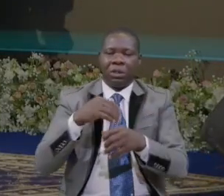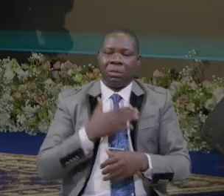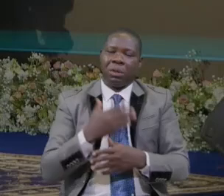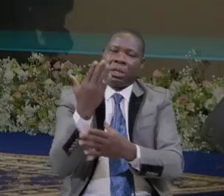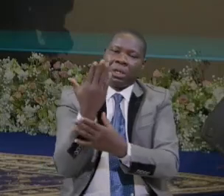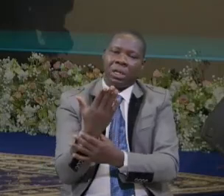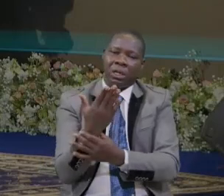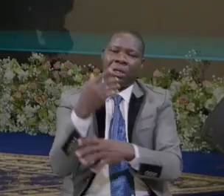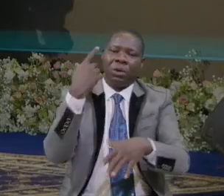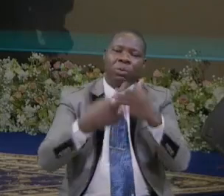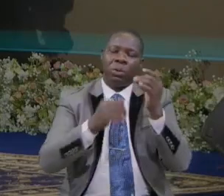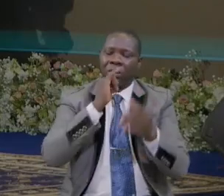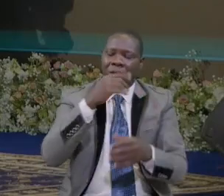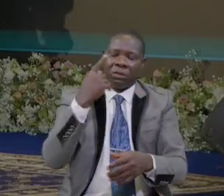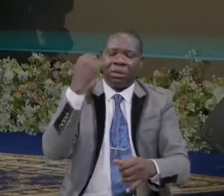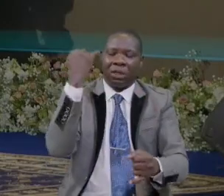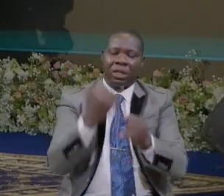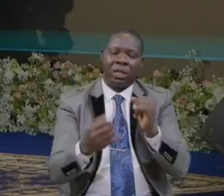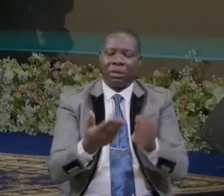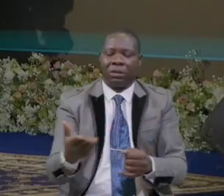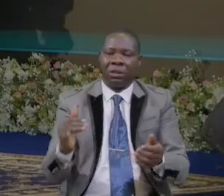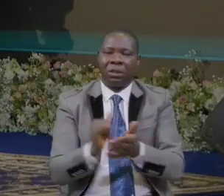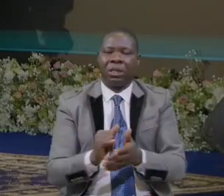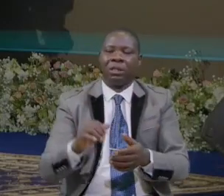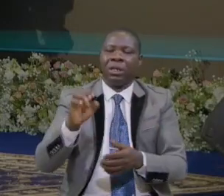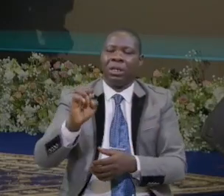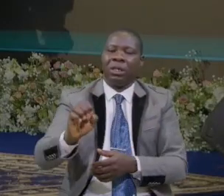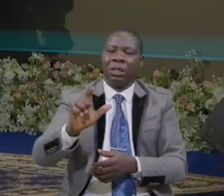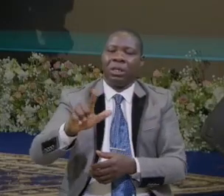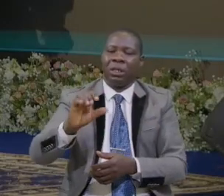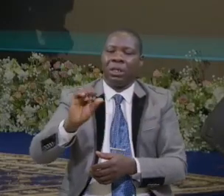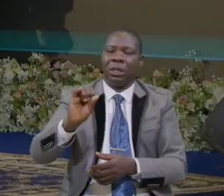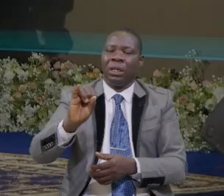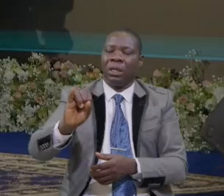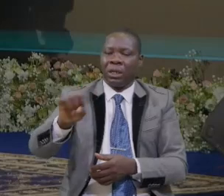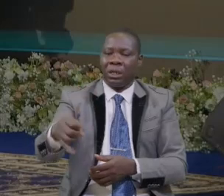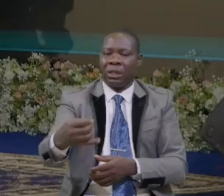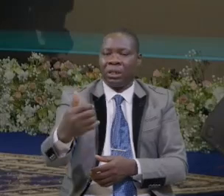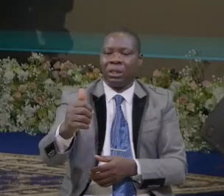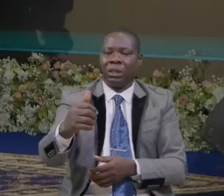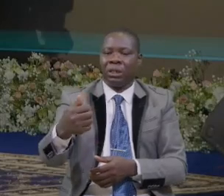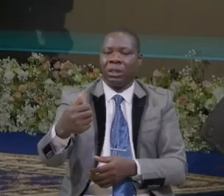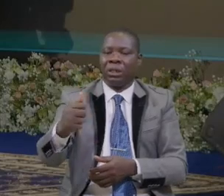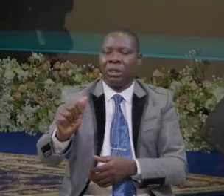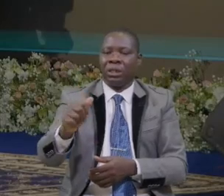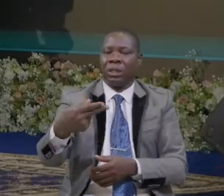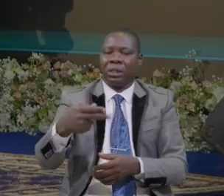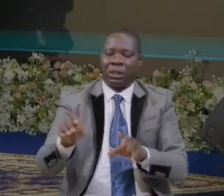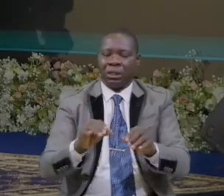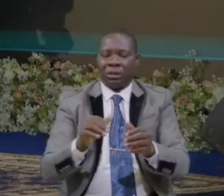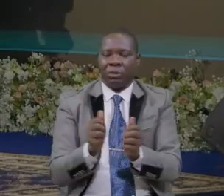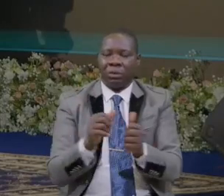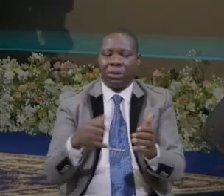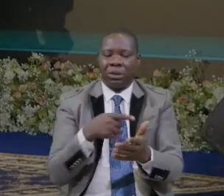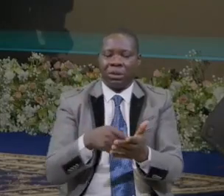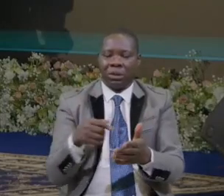thing Elijah did with this mantle? You opened Jordan. Okay. The